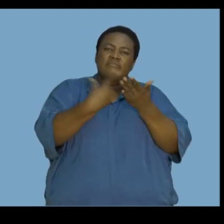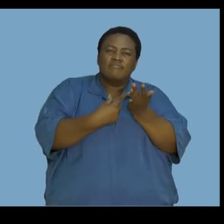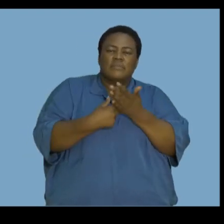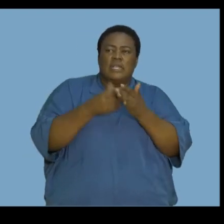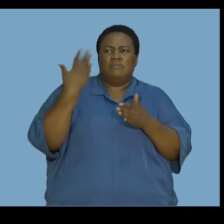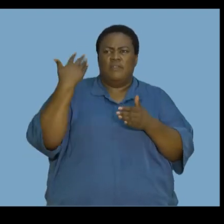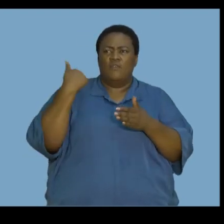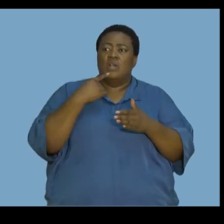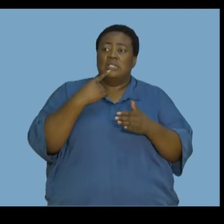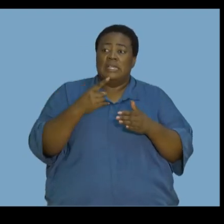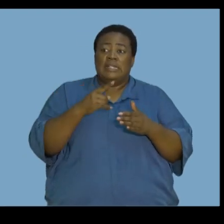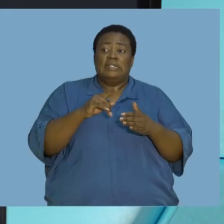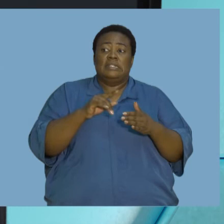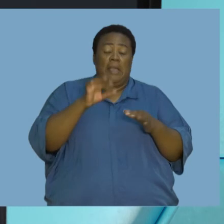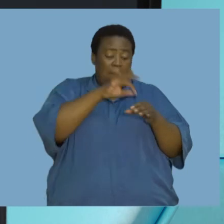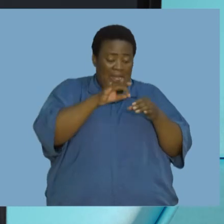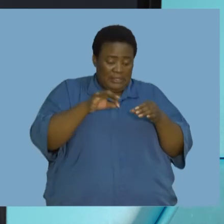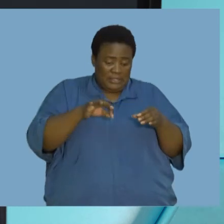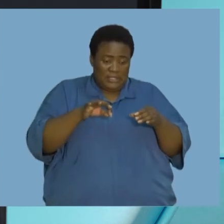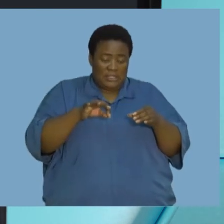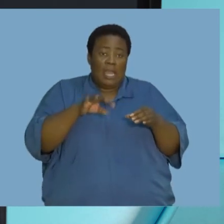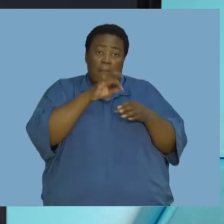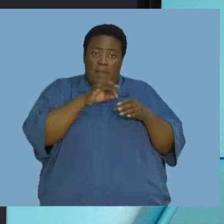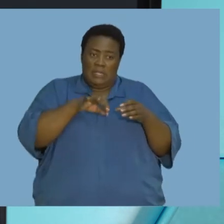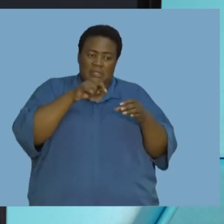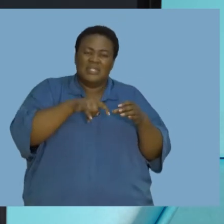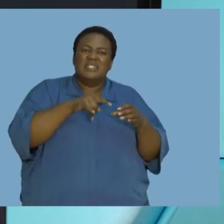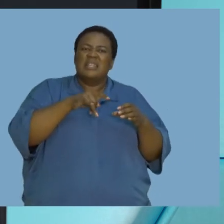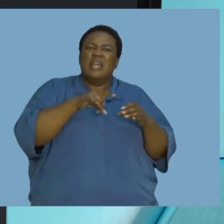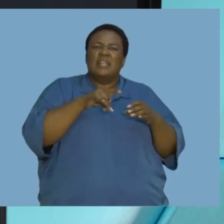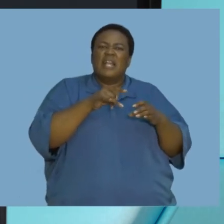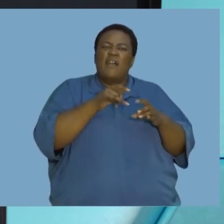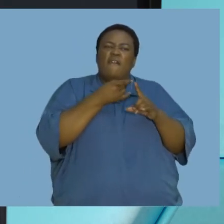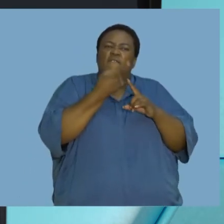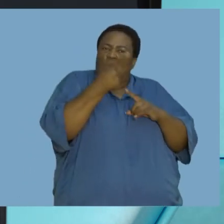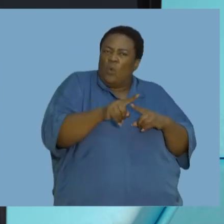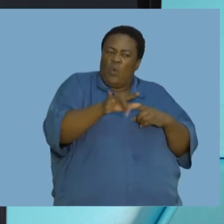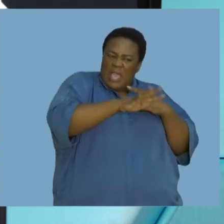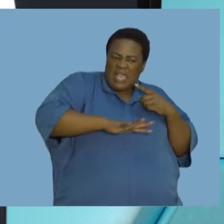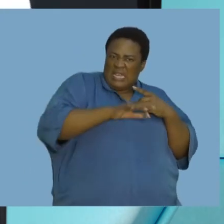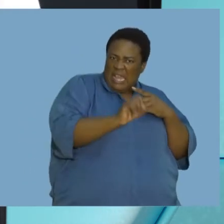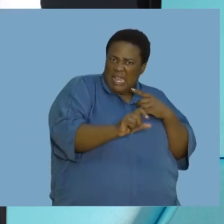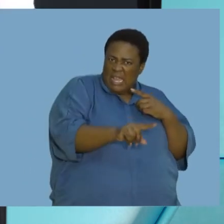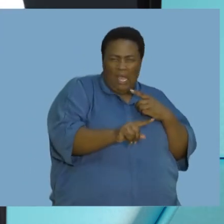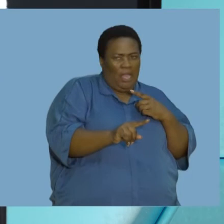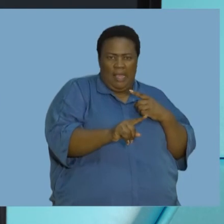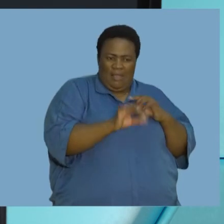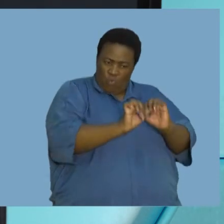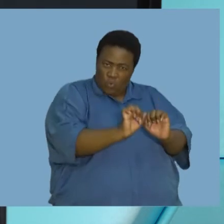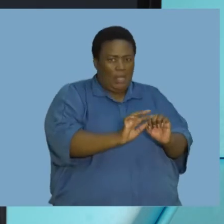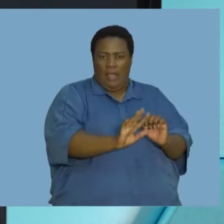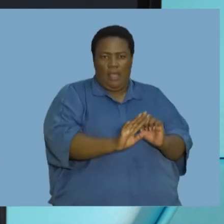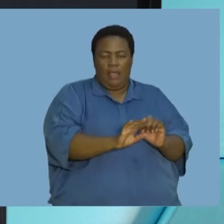as I discussed early on, I mentioned that alien plants are plants that are not indigenous to an area. And so these plants are brought